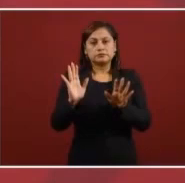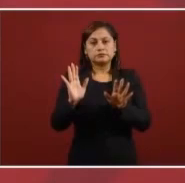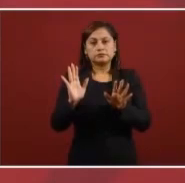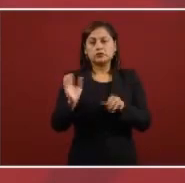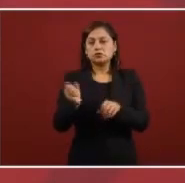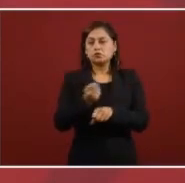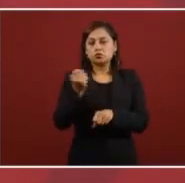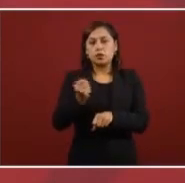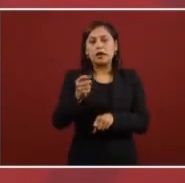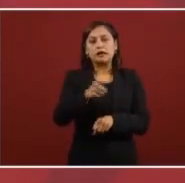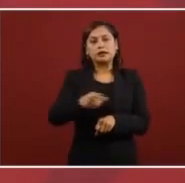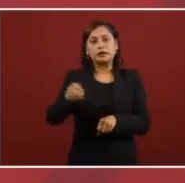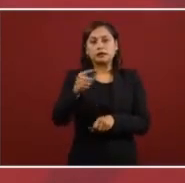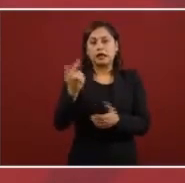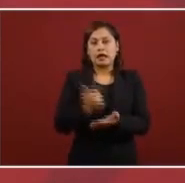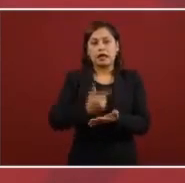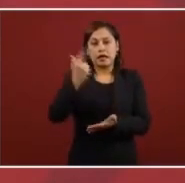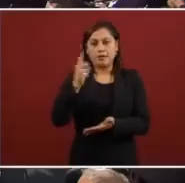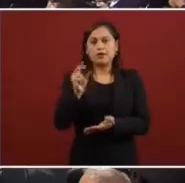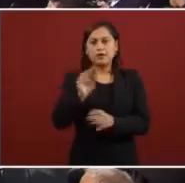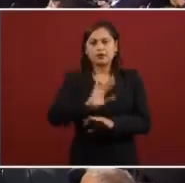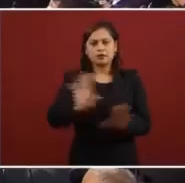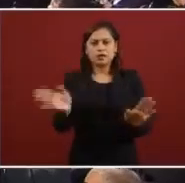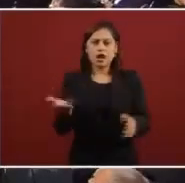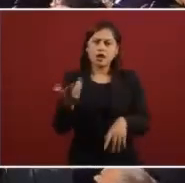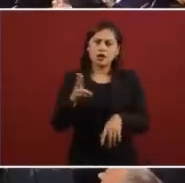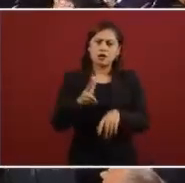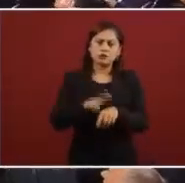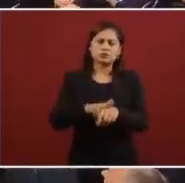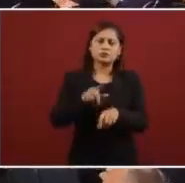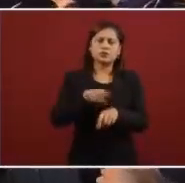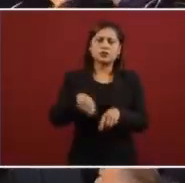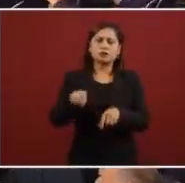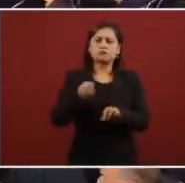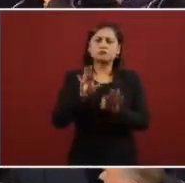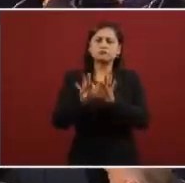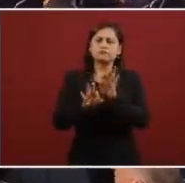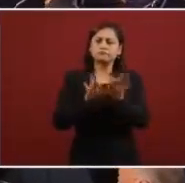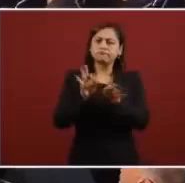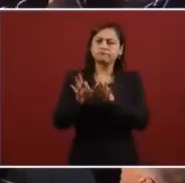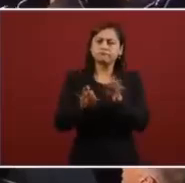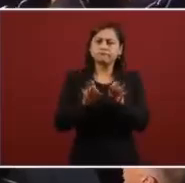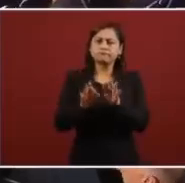But it was not grave. And they're already recovering.